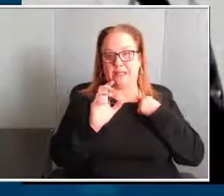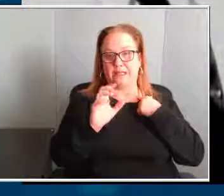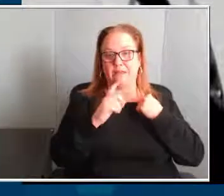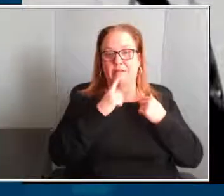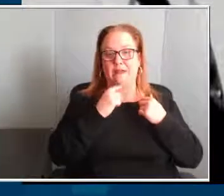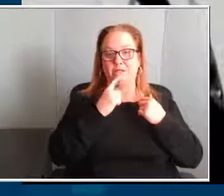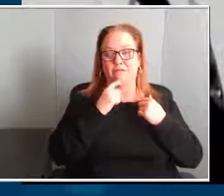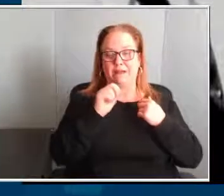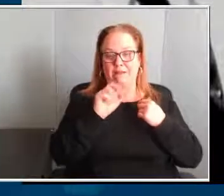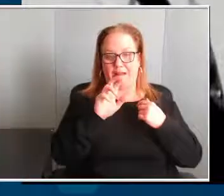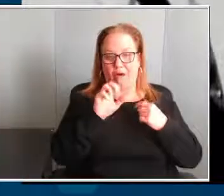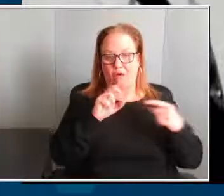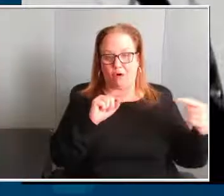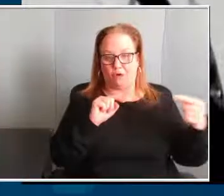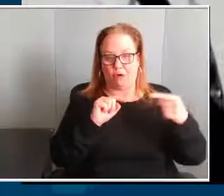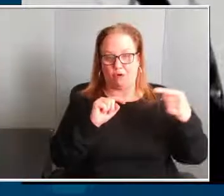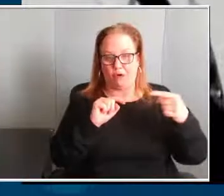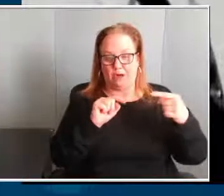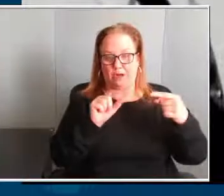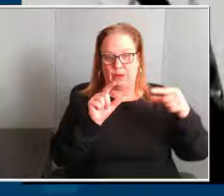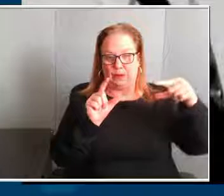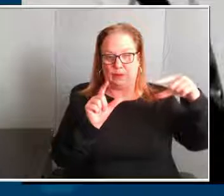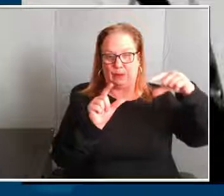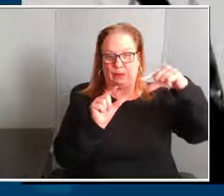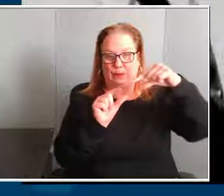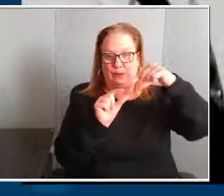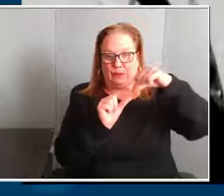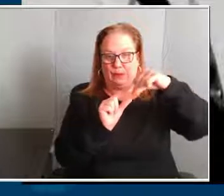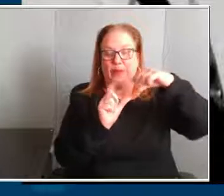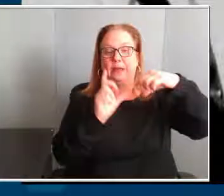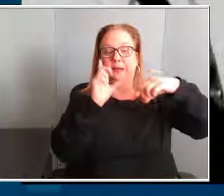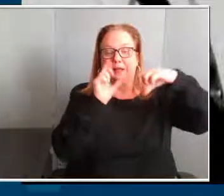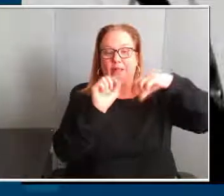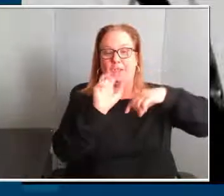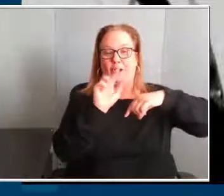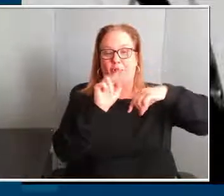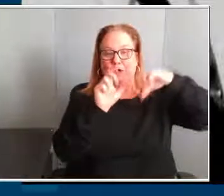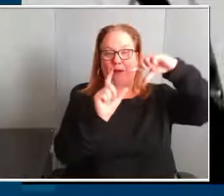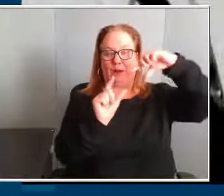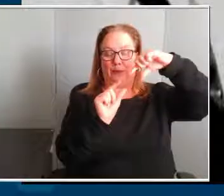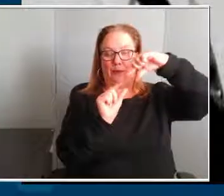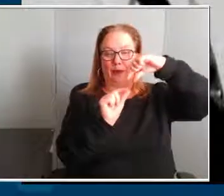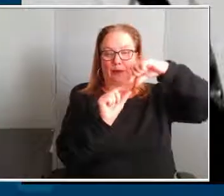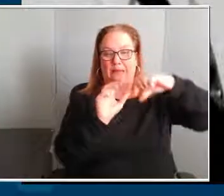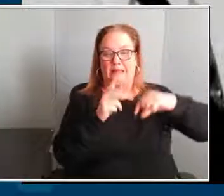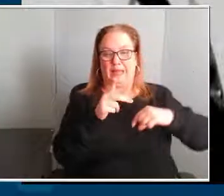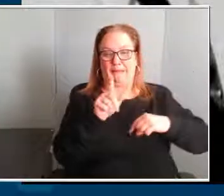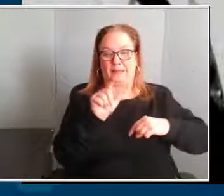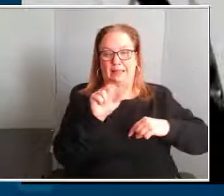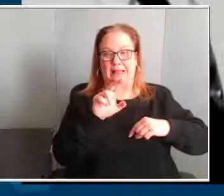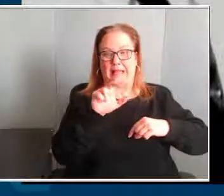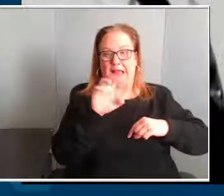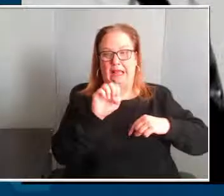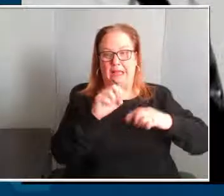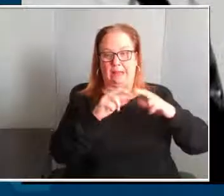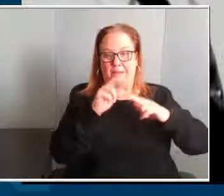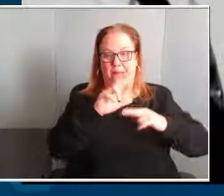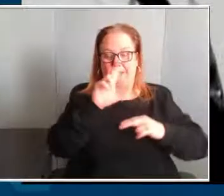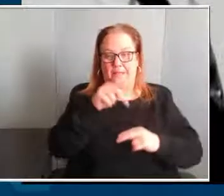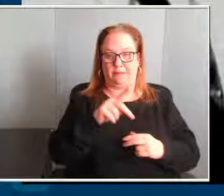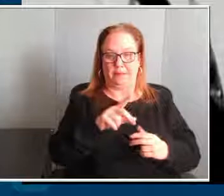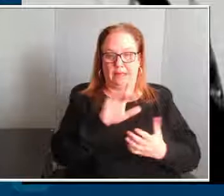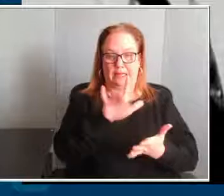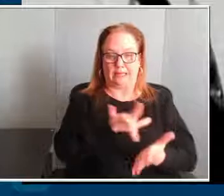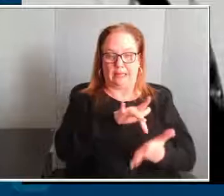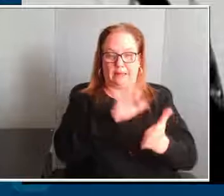is starting. The artery is severely narrowed because he had severe atherosclerotic plaque. So what I first had to do in that middle picture, you